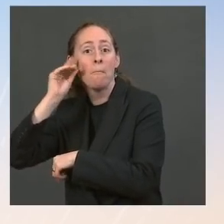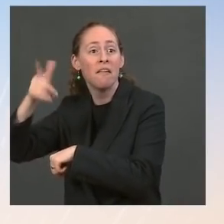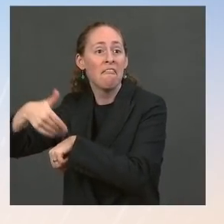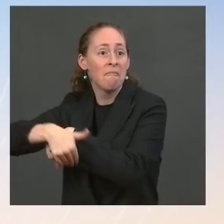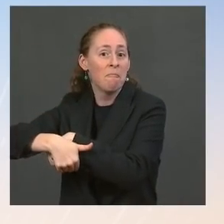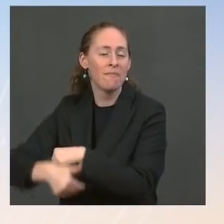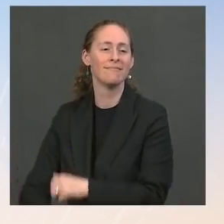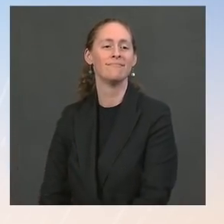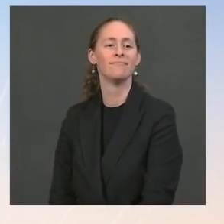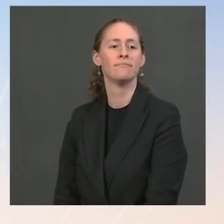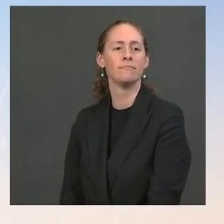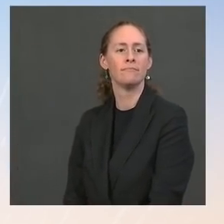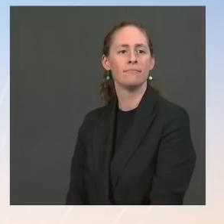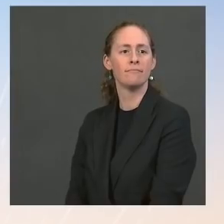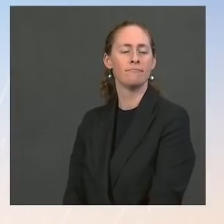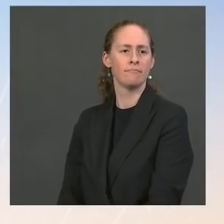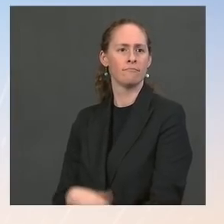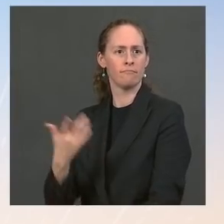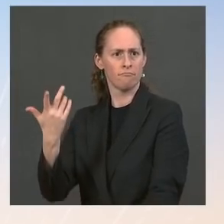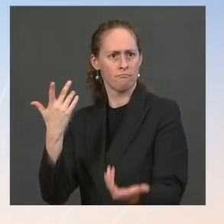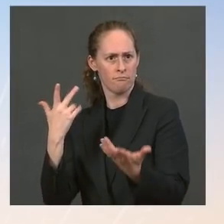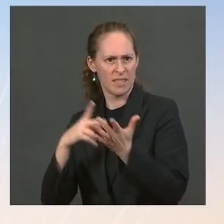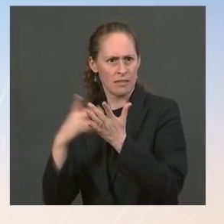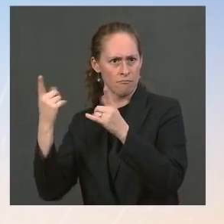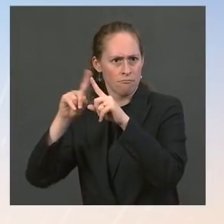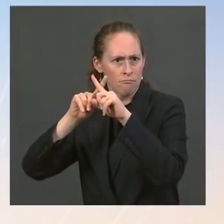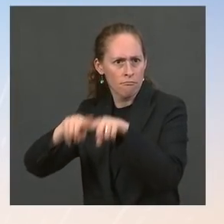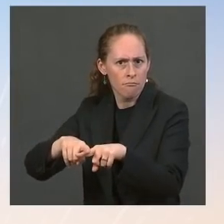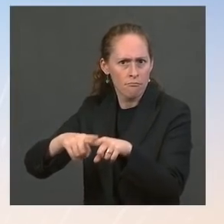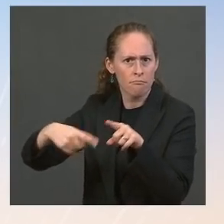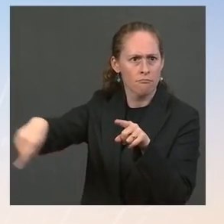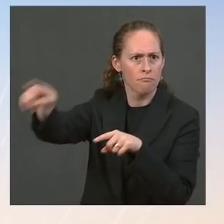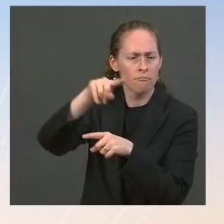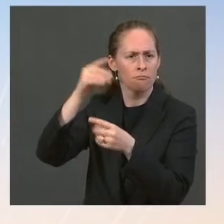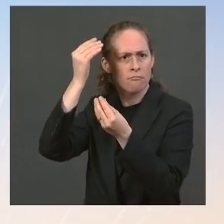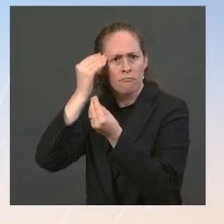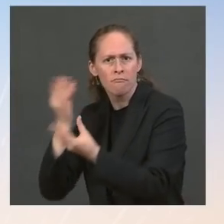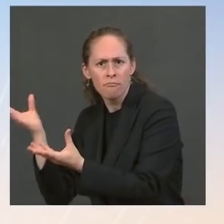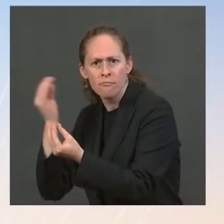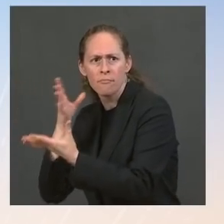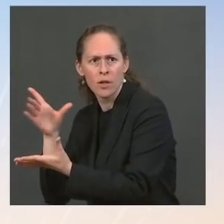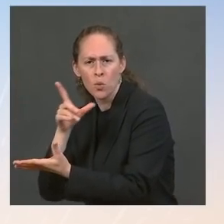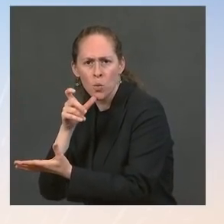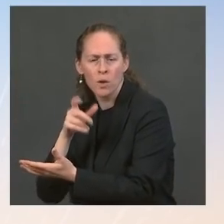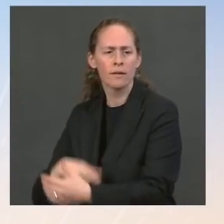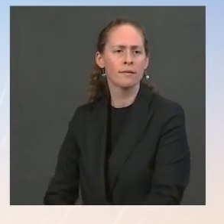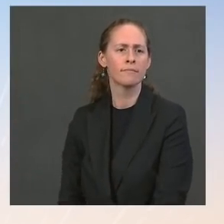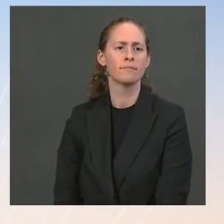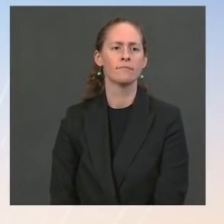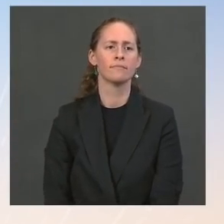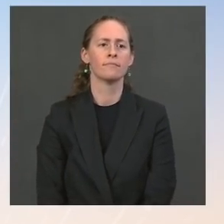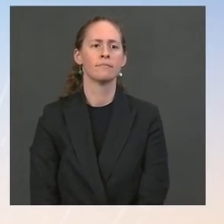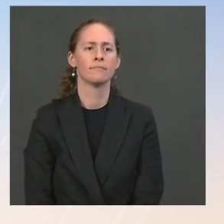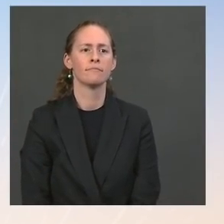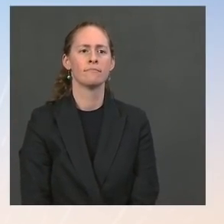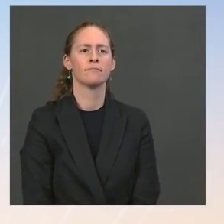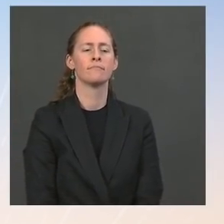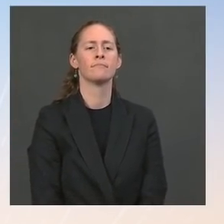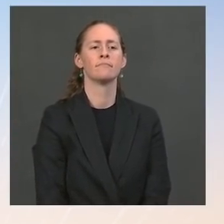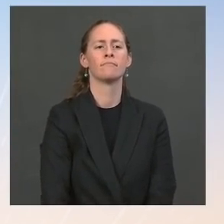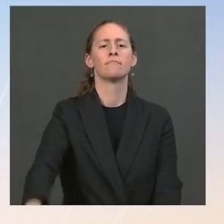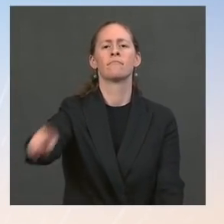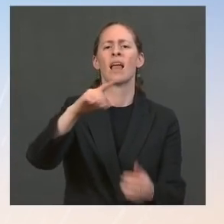Hill resources to do that? We're very closely in touch, as you know, with leadership on the Hill. The president himself